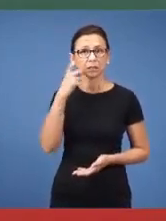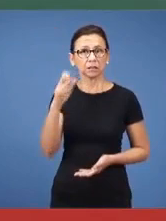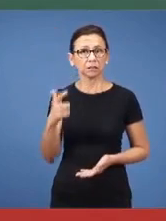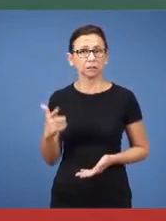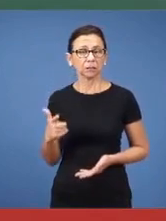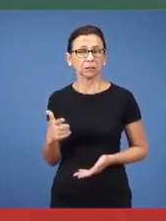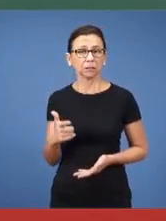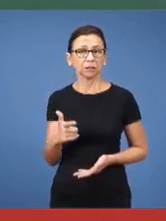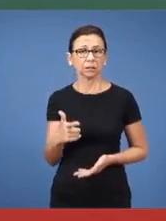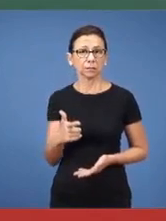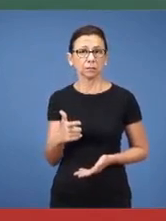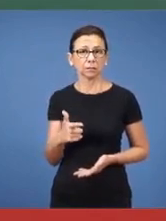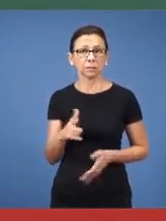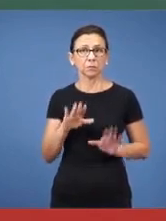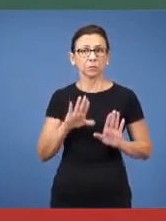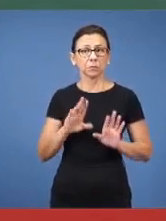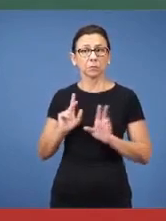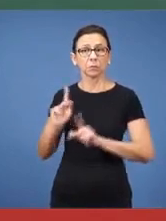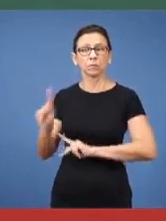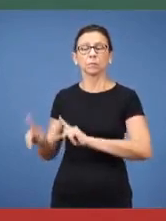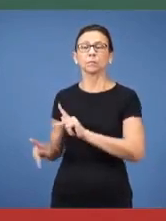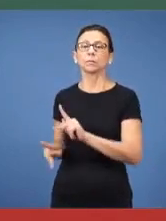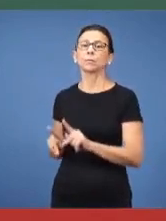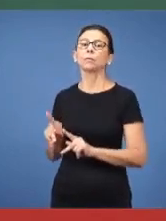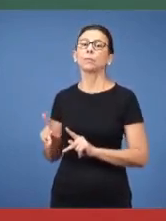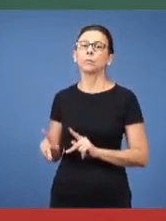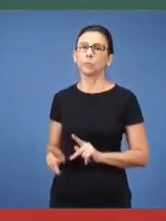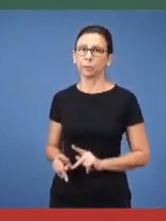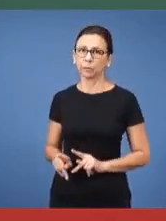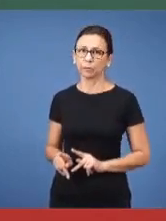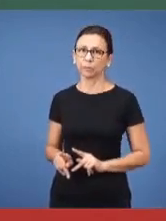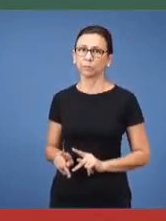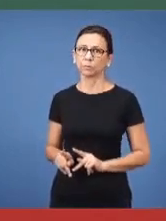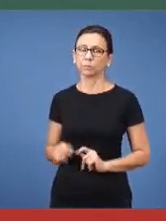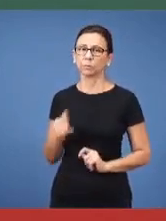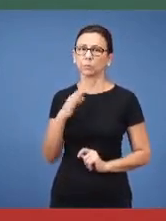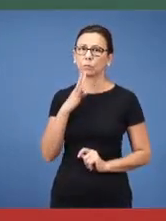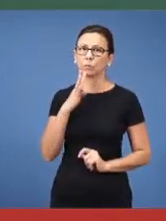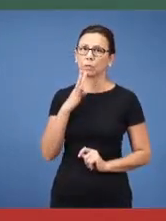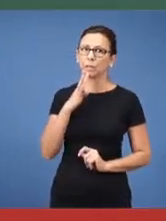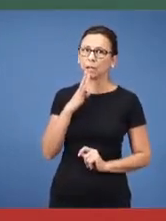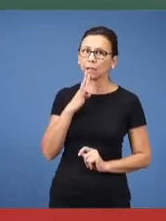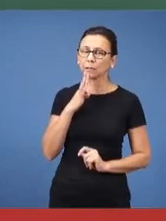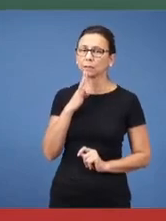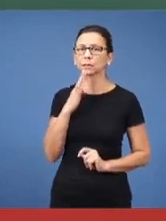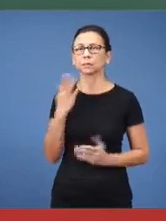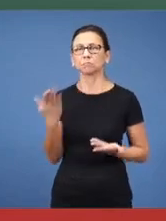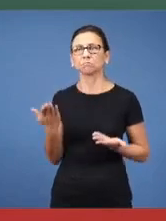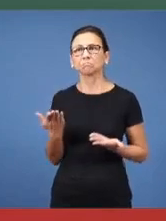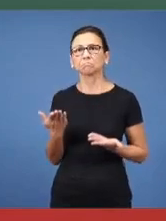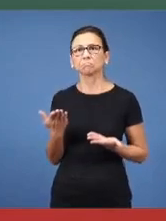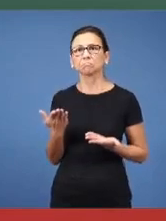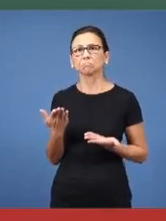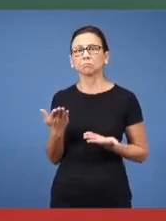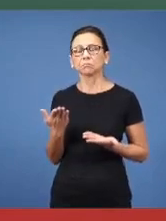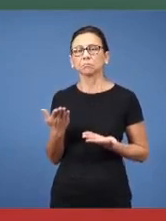of a people that knows where they are, where they came